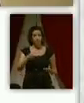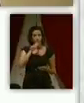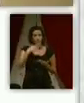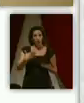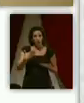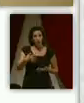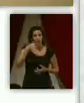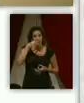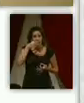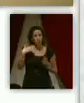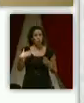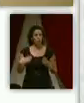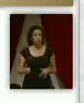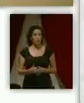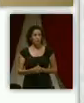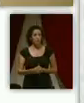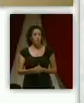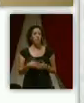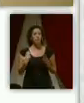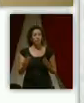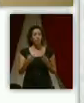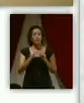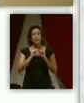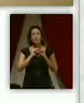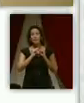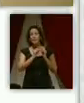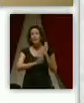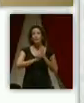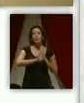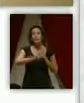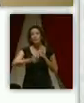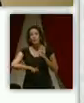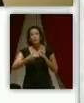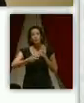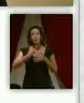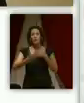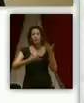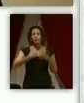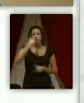impairment. So far, this does not exist.